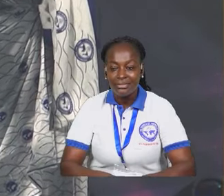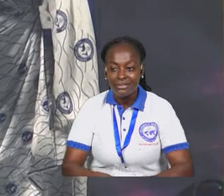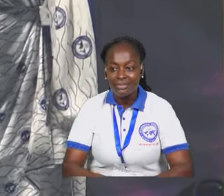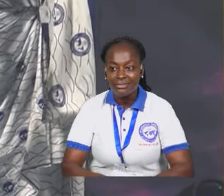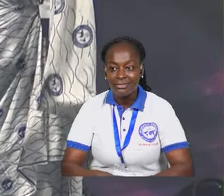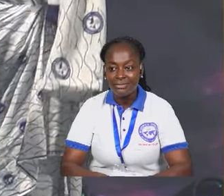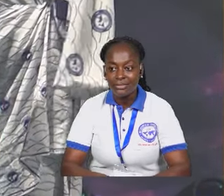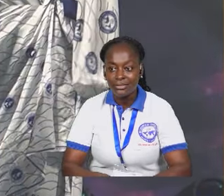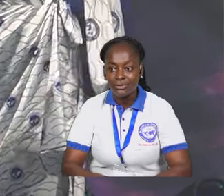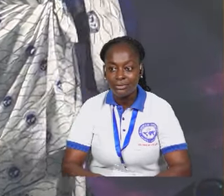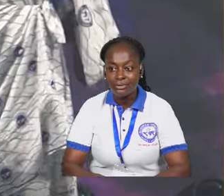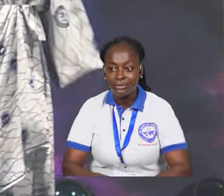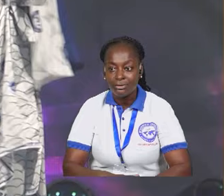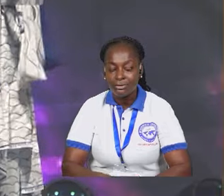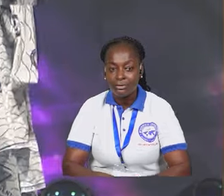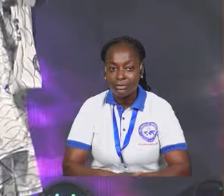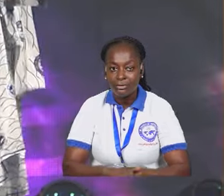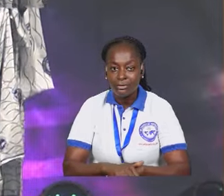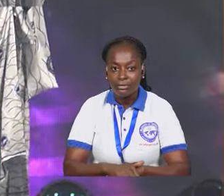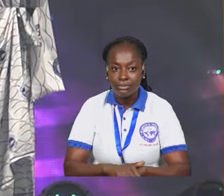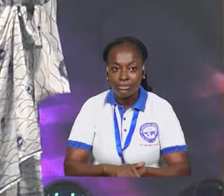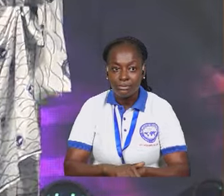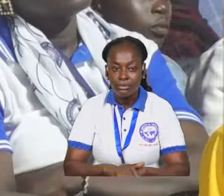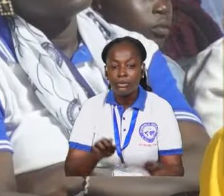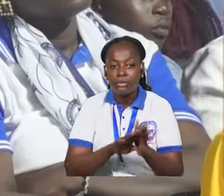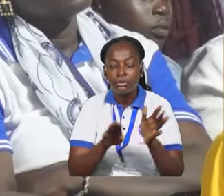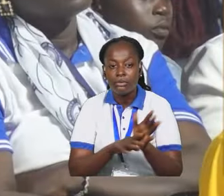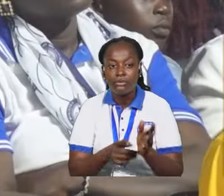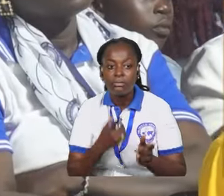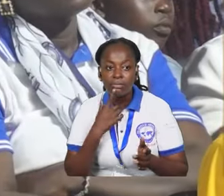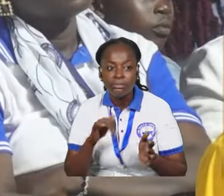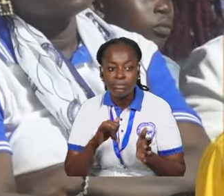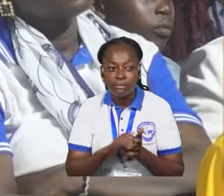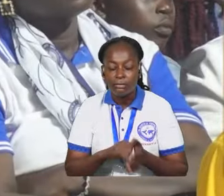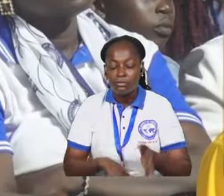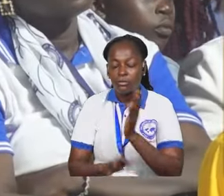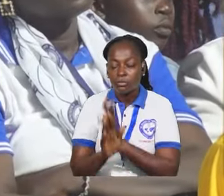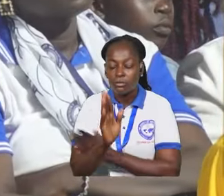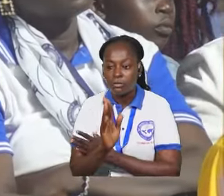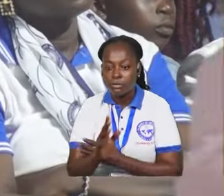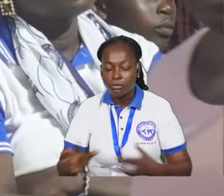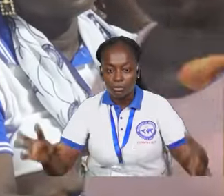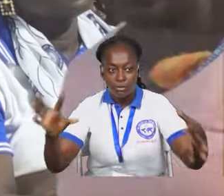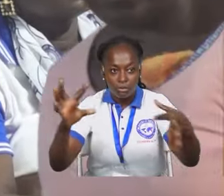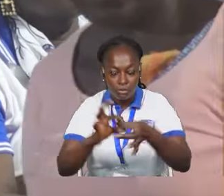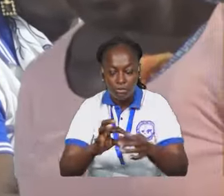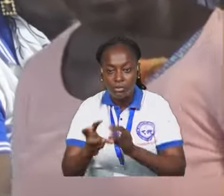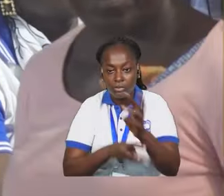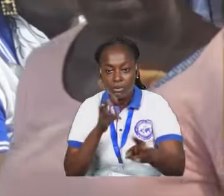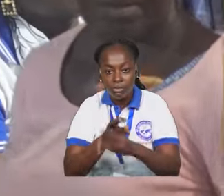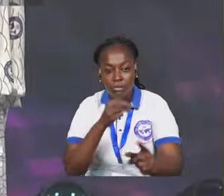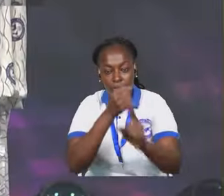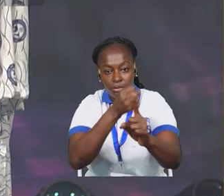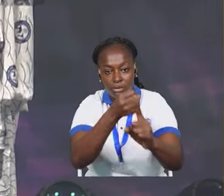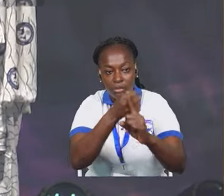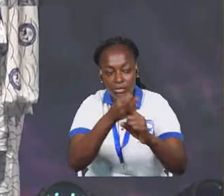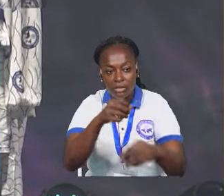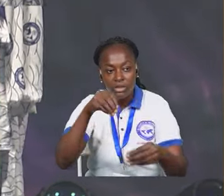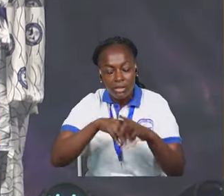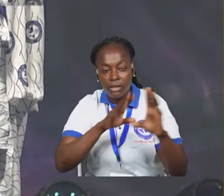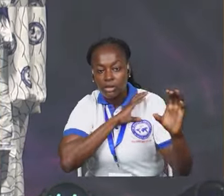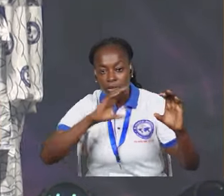no asie mu. The Bible says that God reconciling the world to himself in